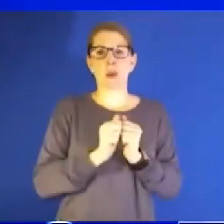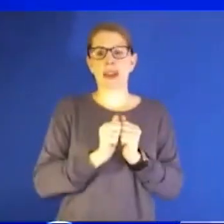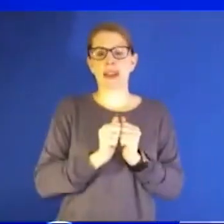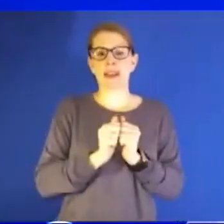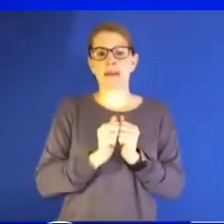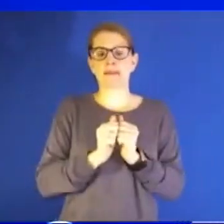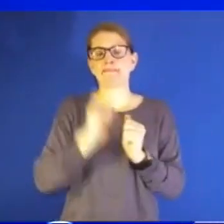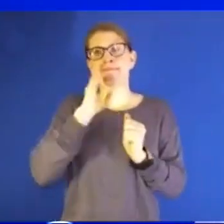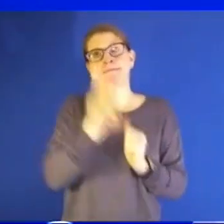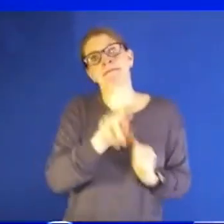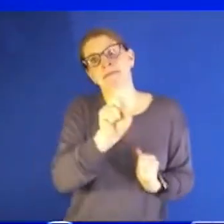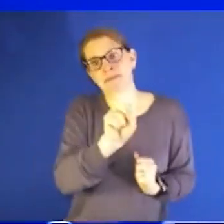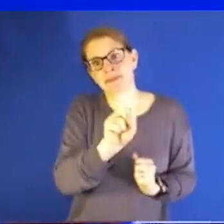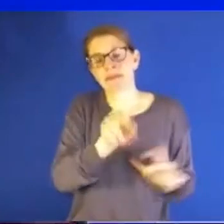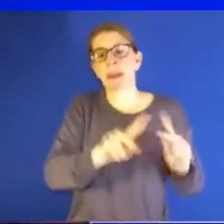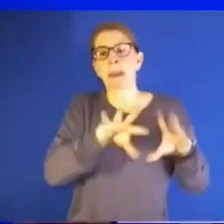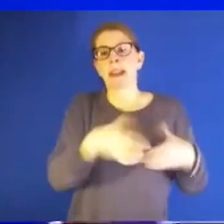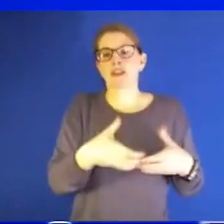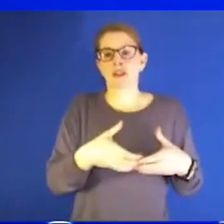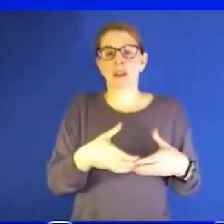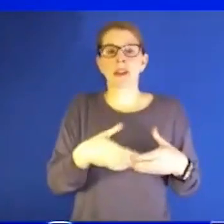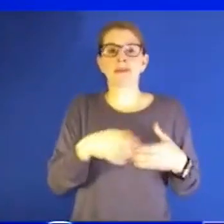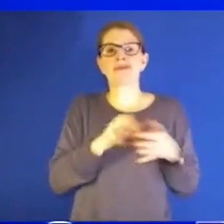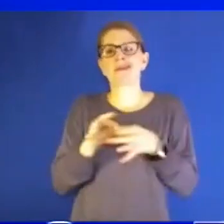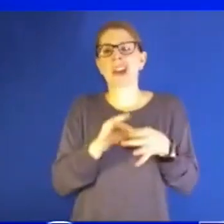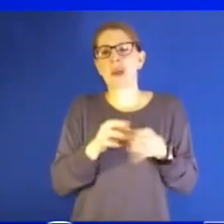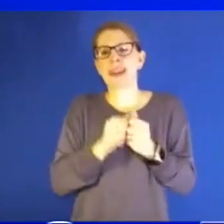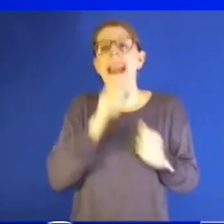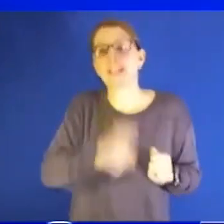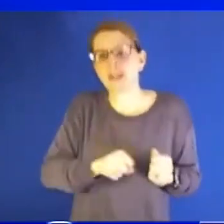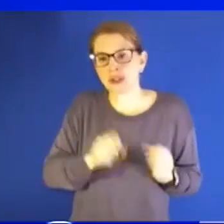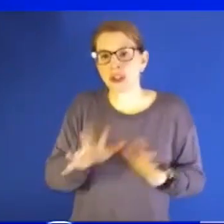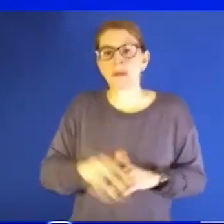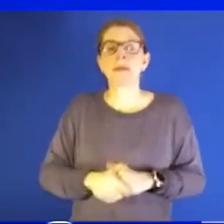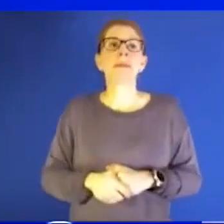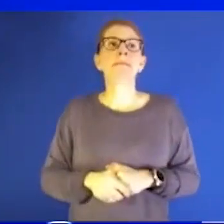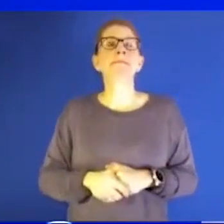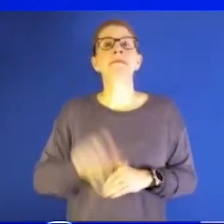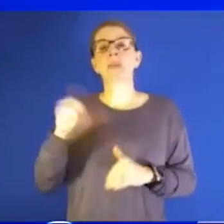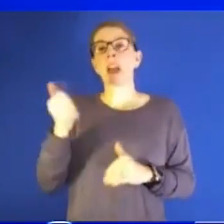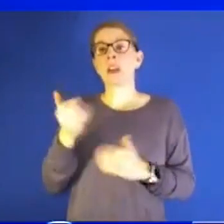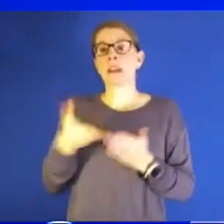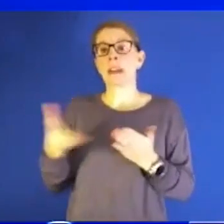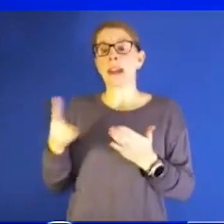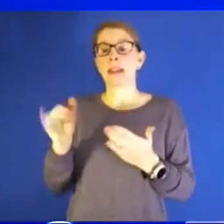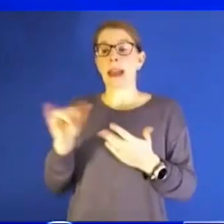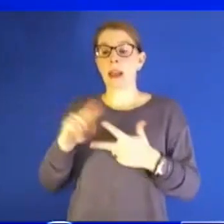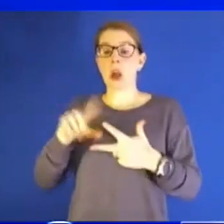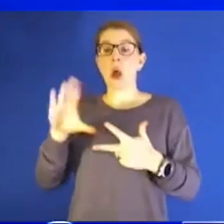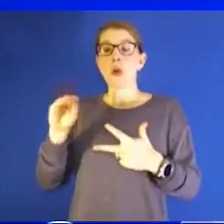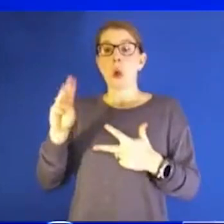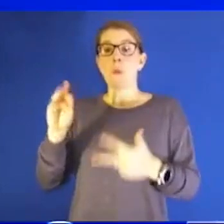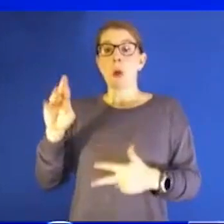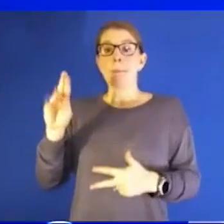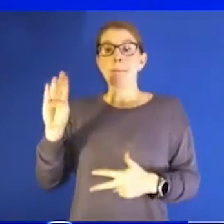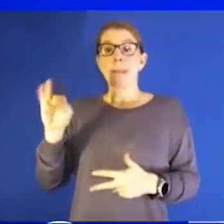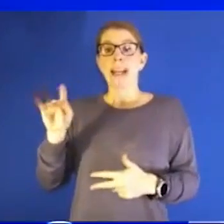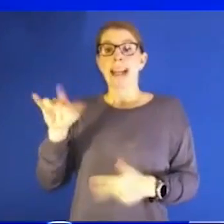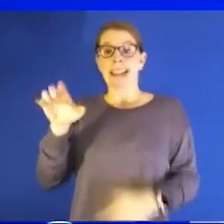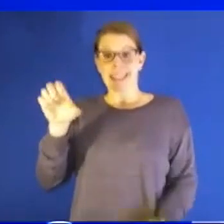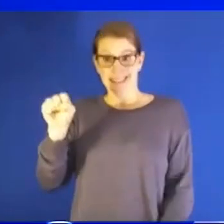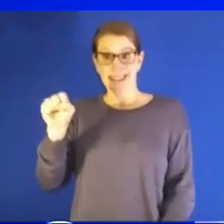United States population as far as age, as you had pointed out. Other things as comorbidities, but I think it is important to know and